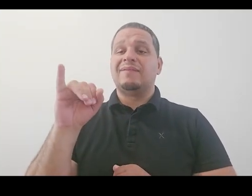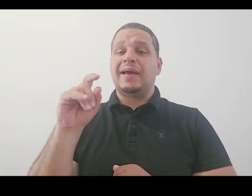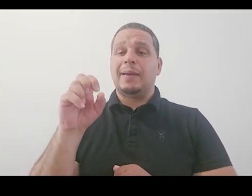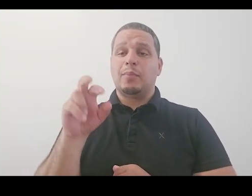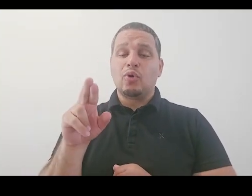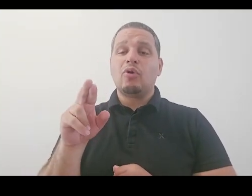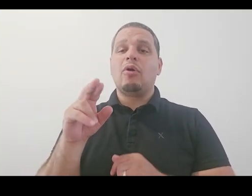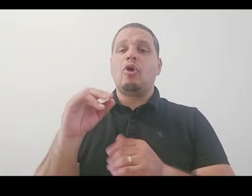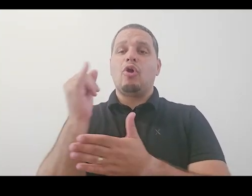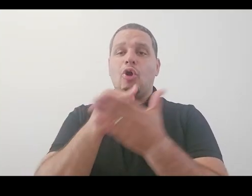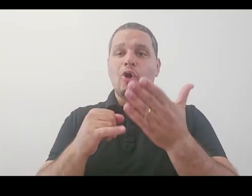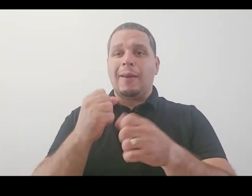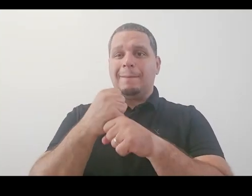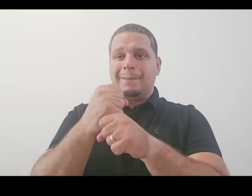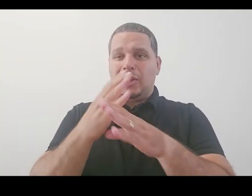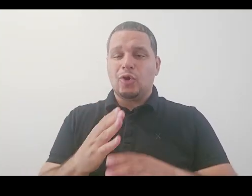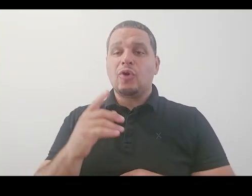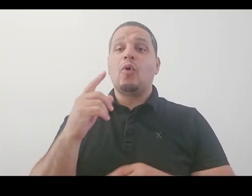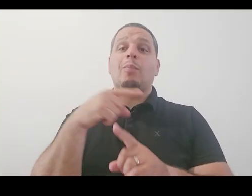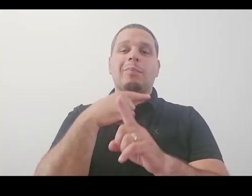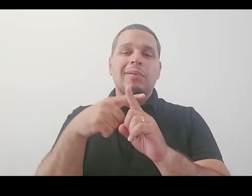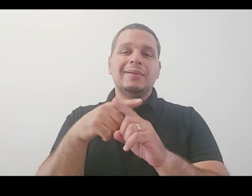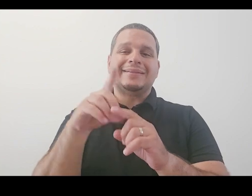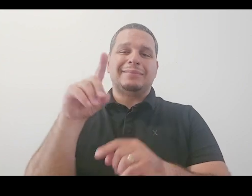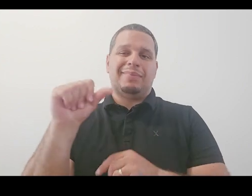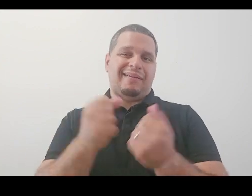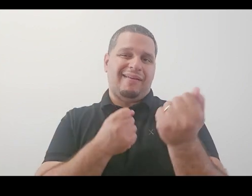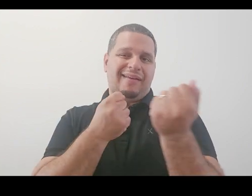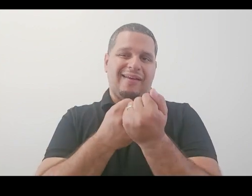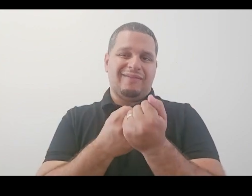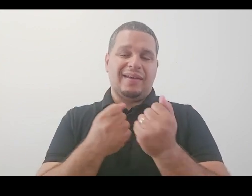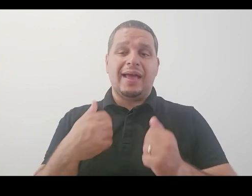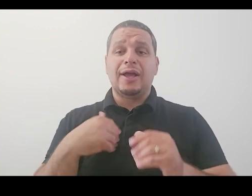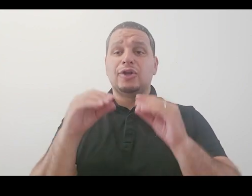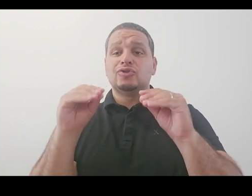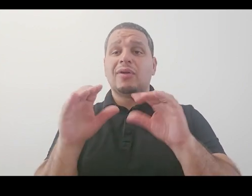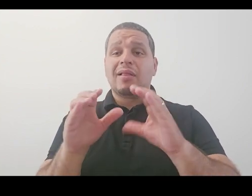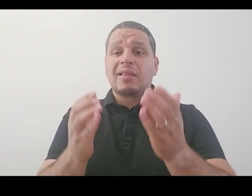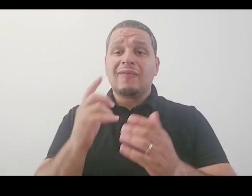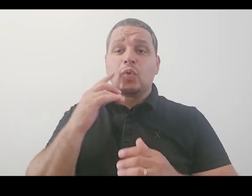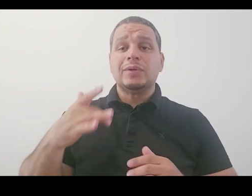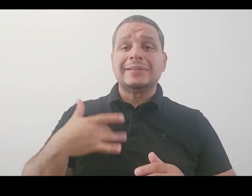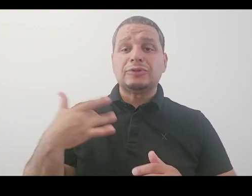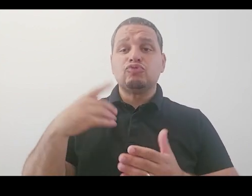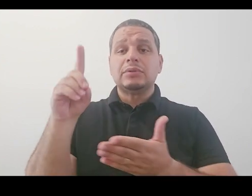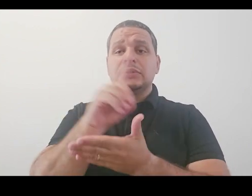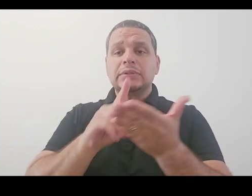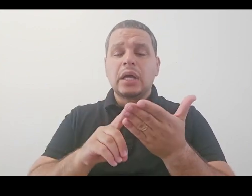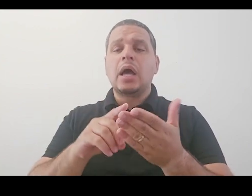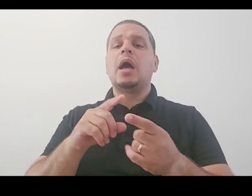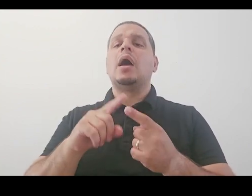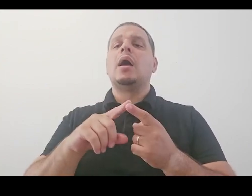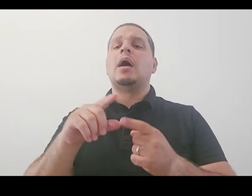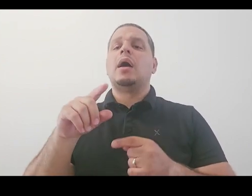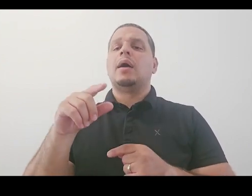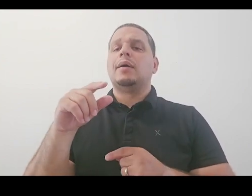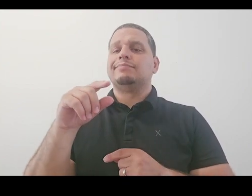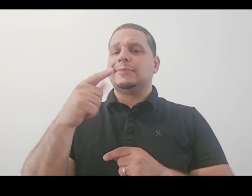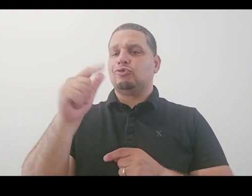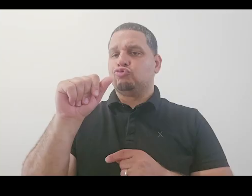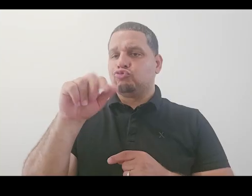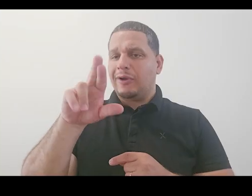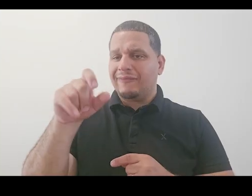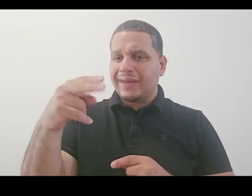maker and of course a disability advocate. I teach courses in sensory design and tactile graphics